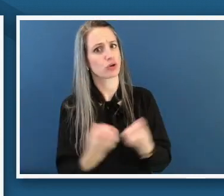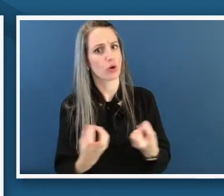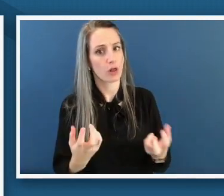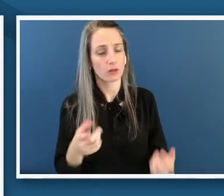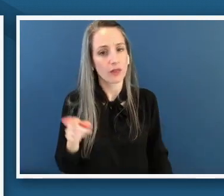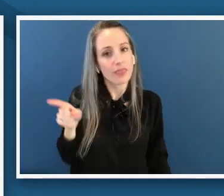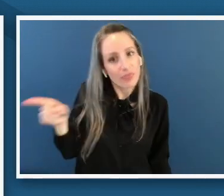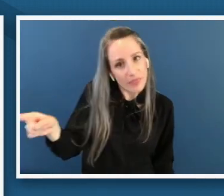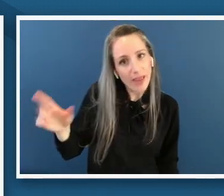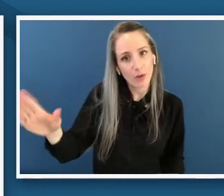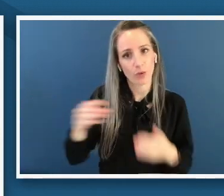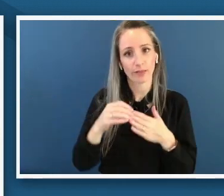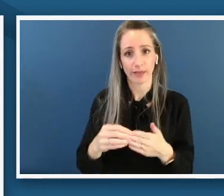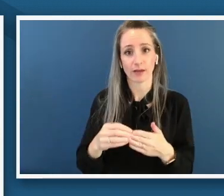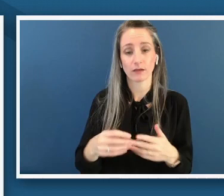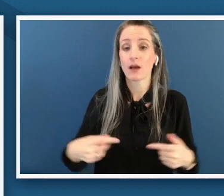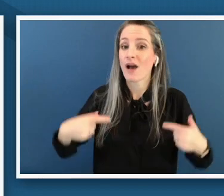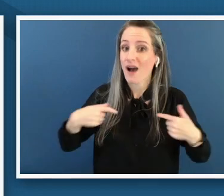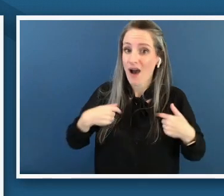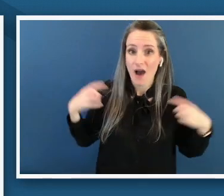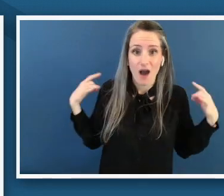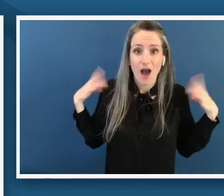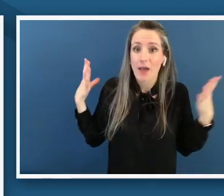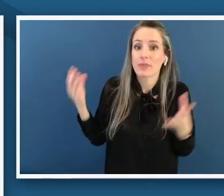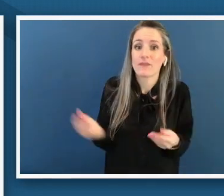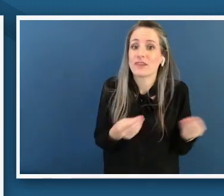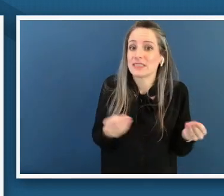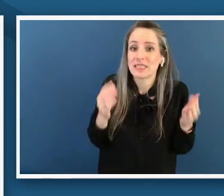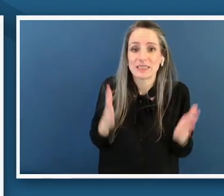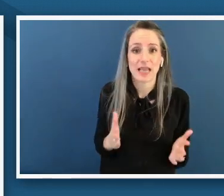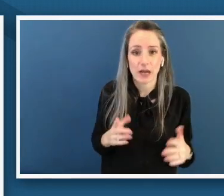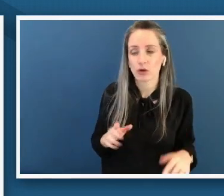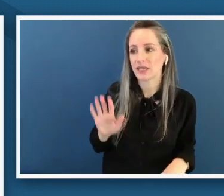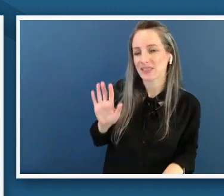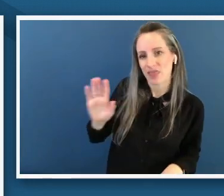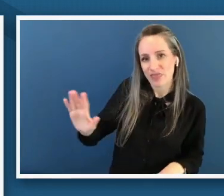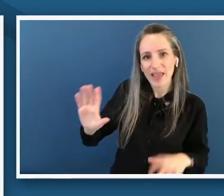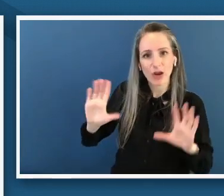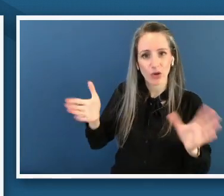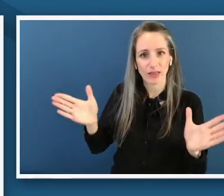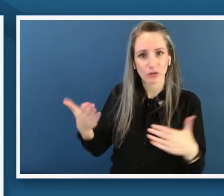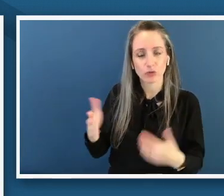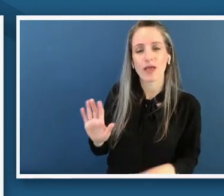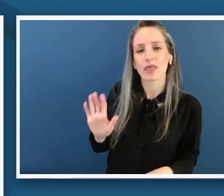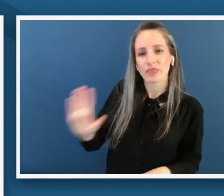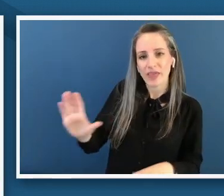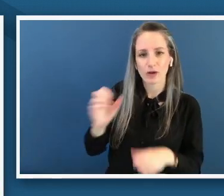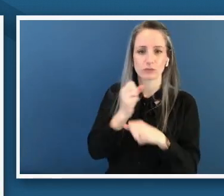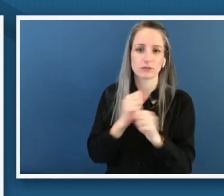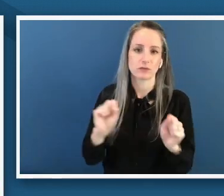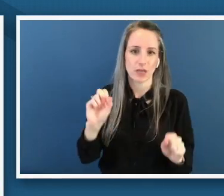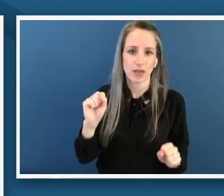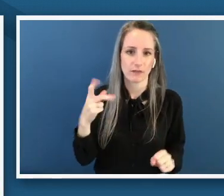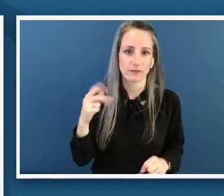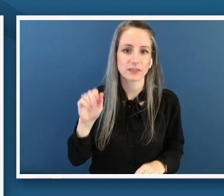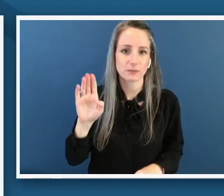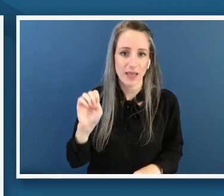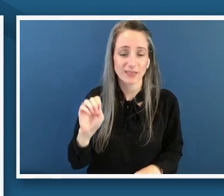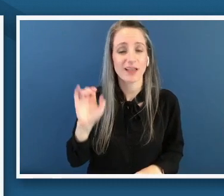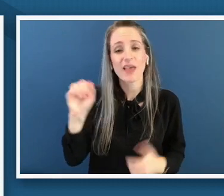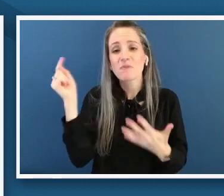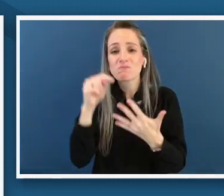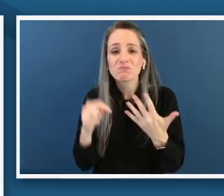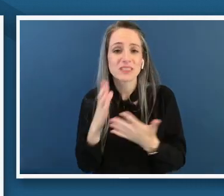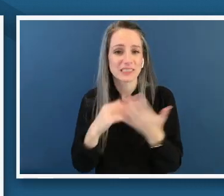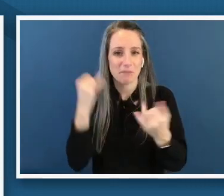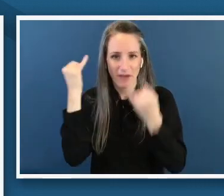I'm just the facilitator. This is their classroom. This is their safe space. So those are just a few things that I do. That's a